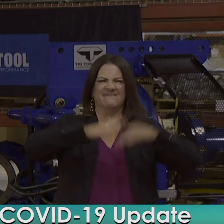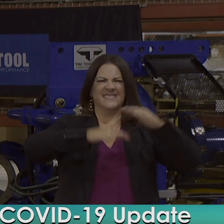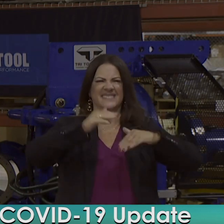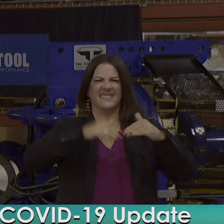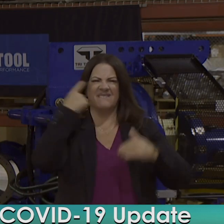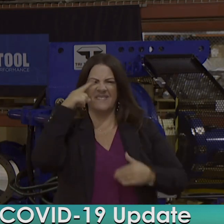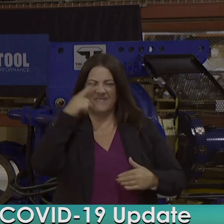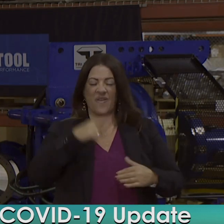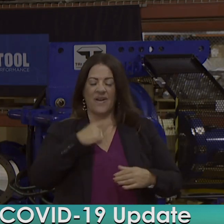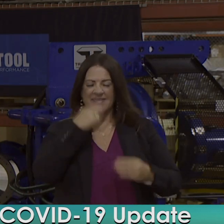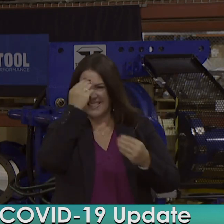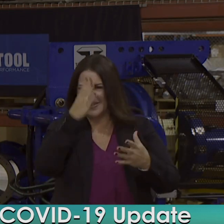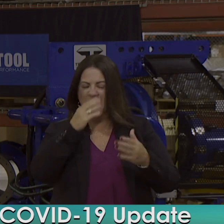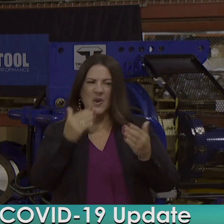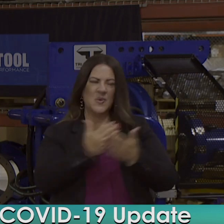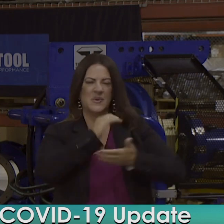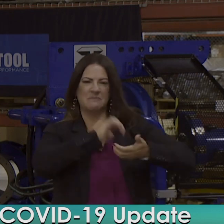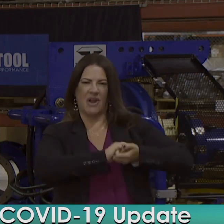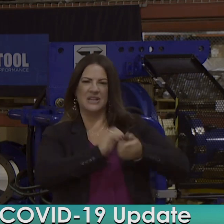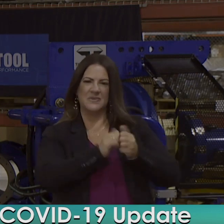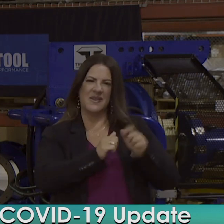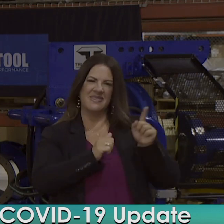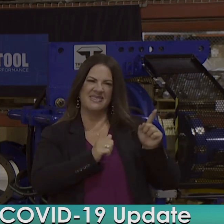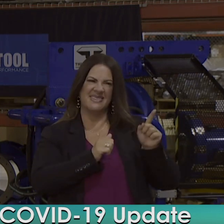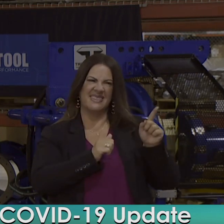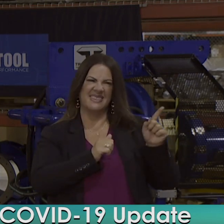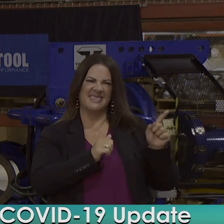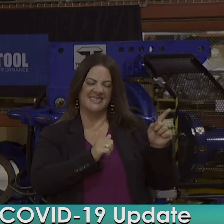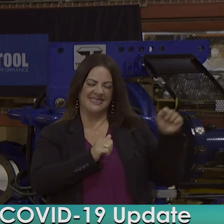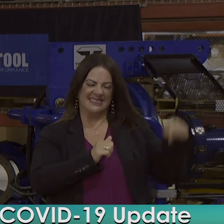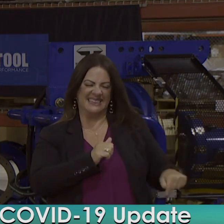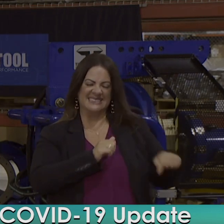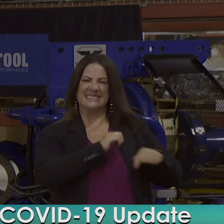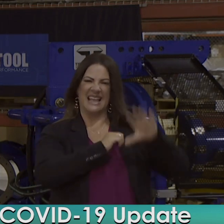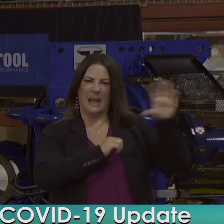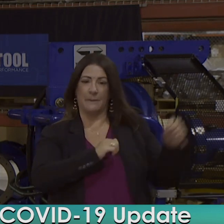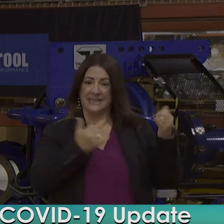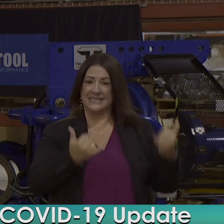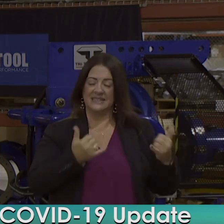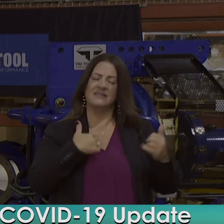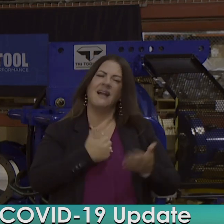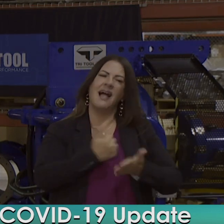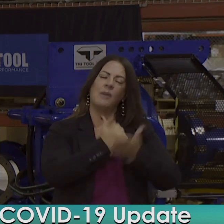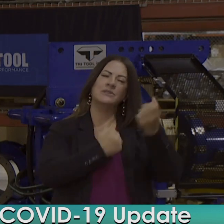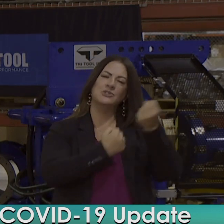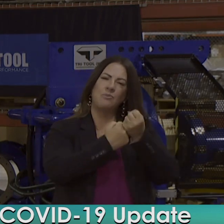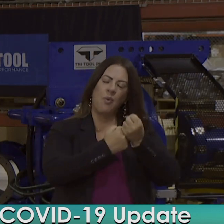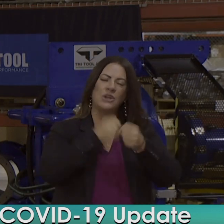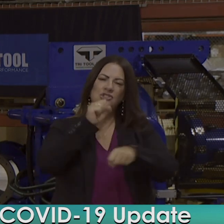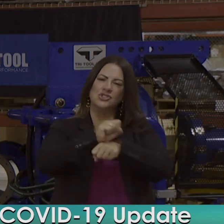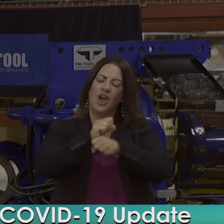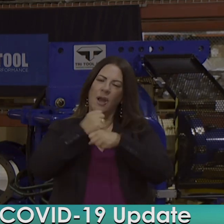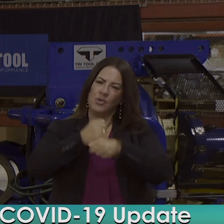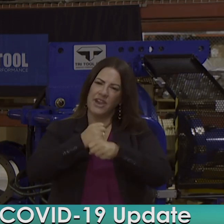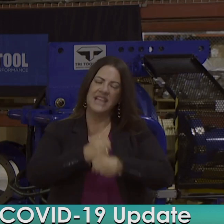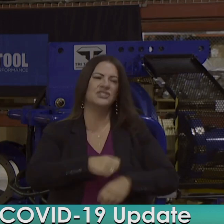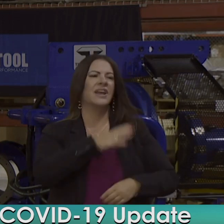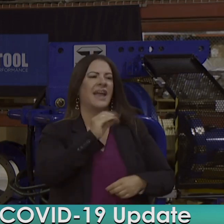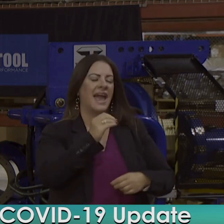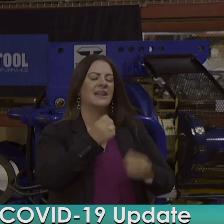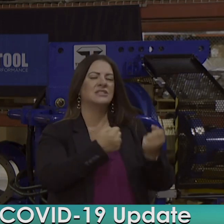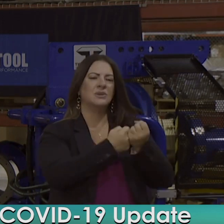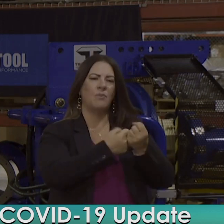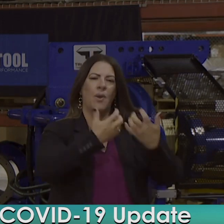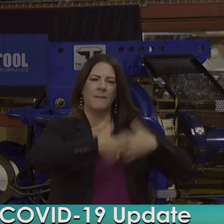update you on a new partnership to help support California manufacturing and help support job creation in the state of